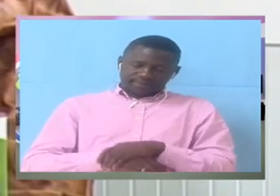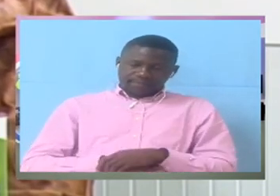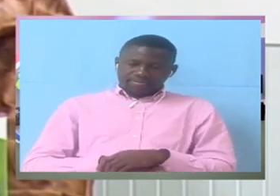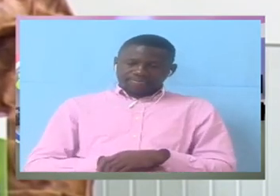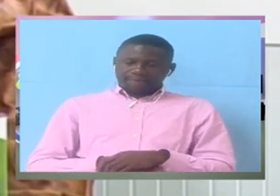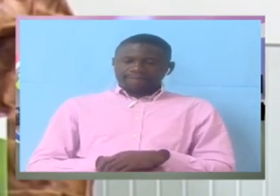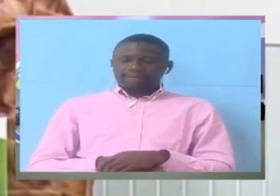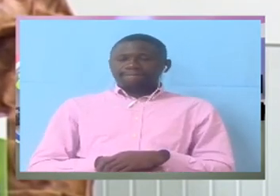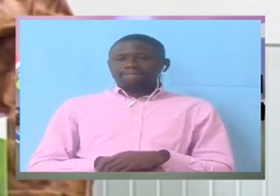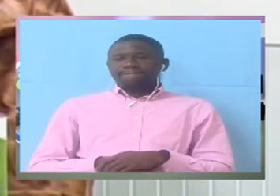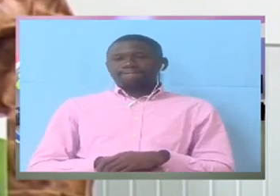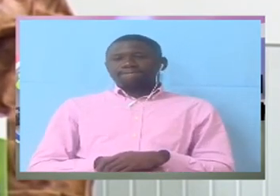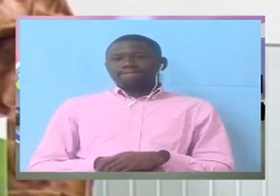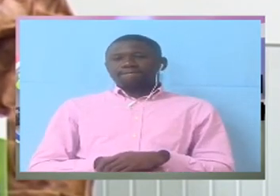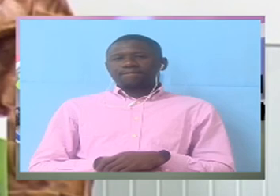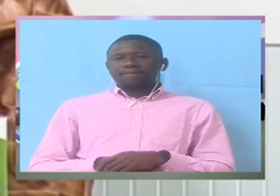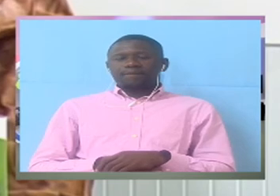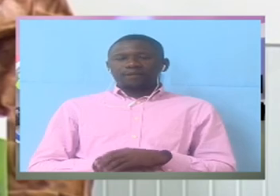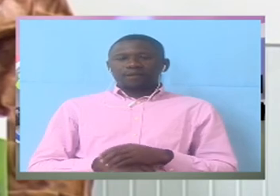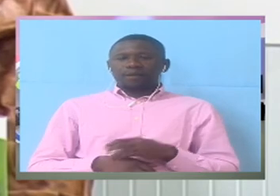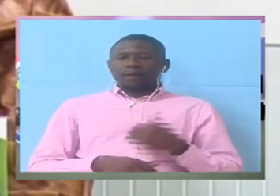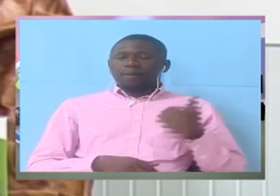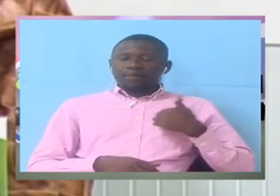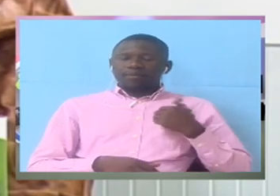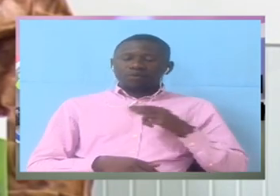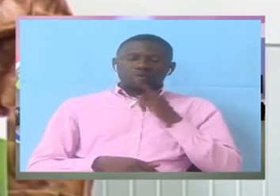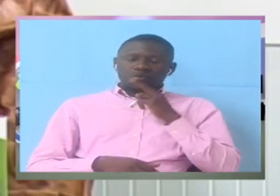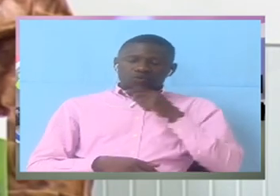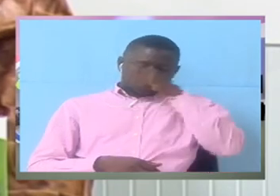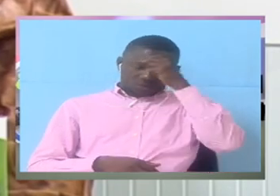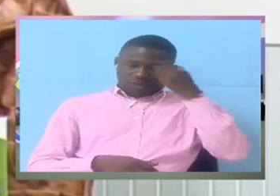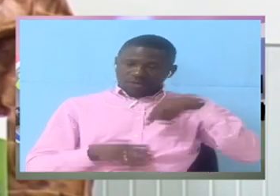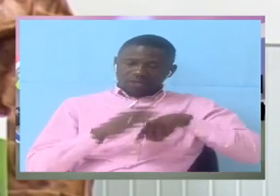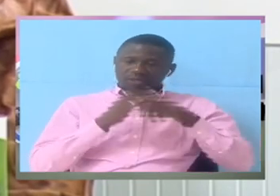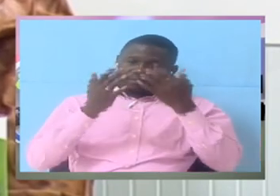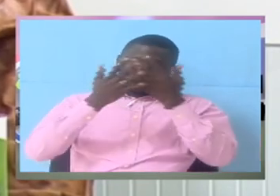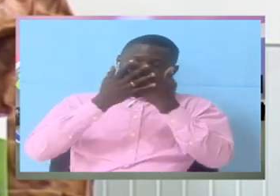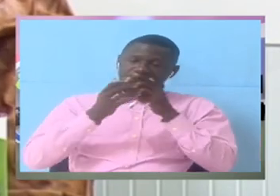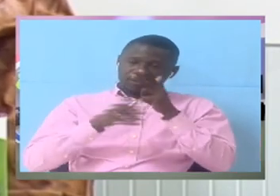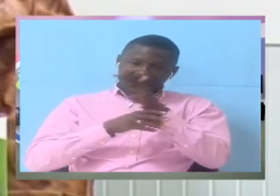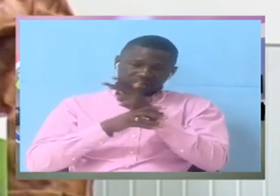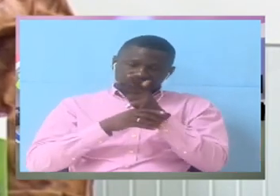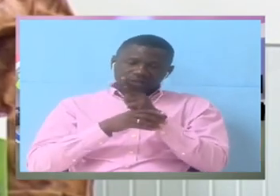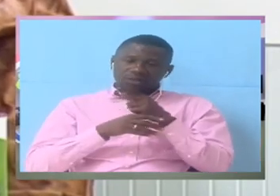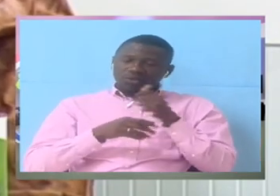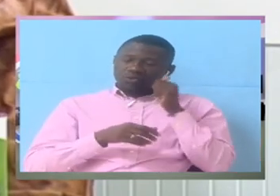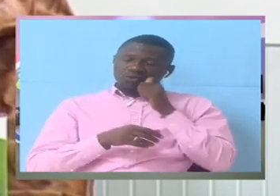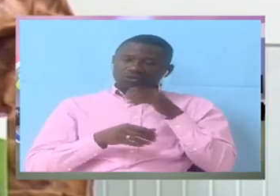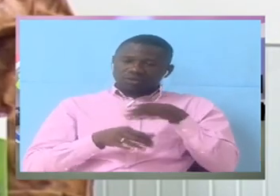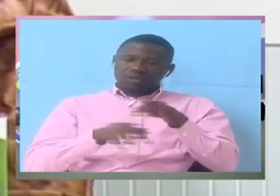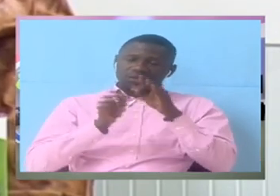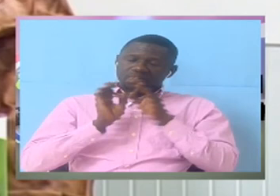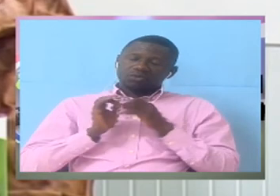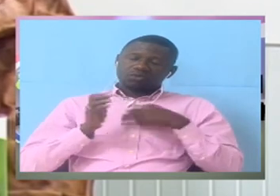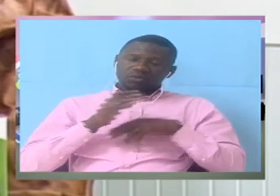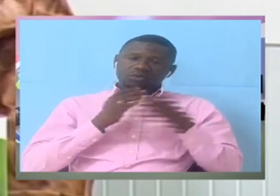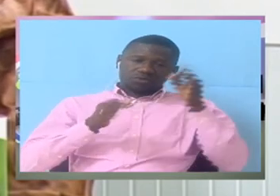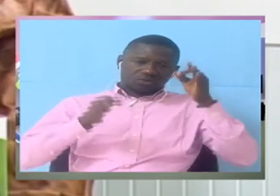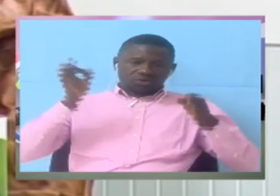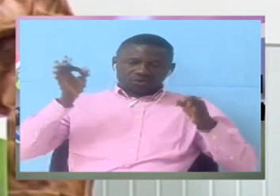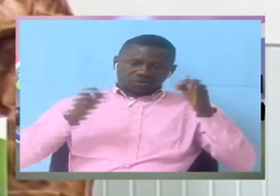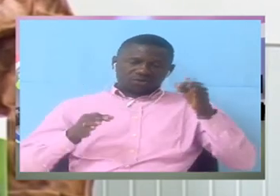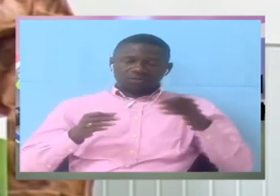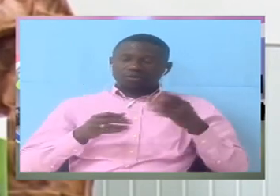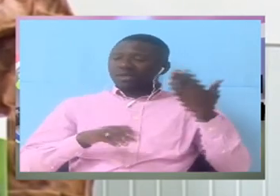time, prison officers were like a samba court. We were usually taken by prison officers. But at